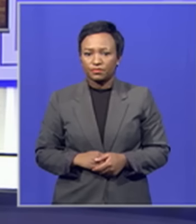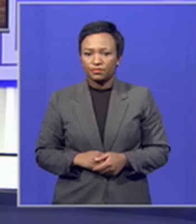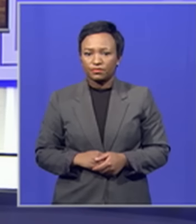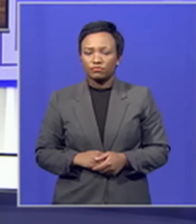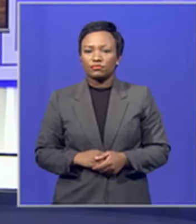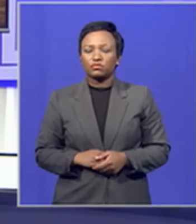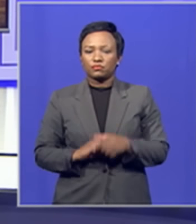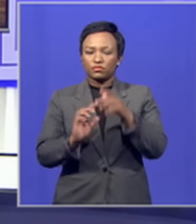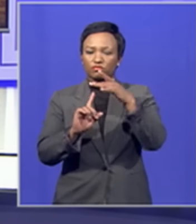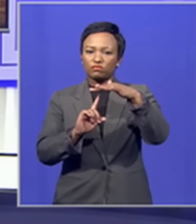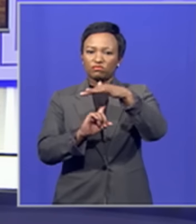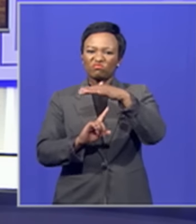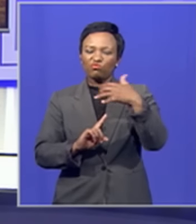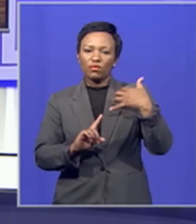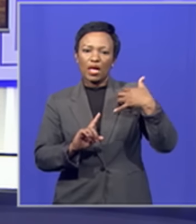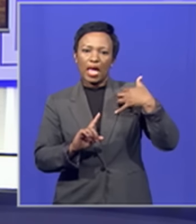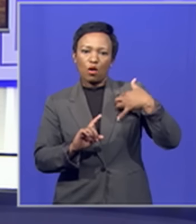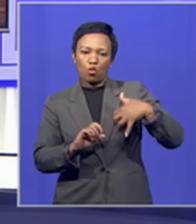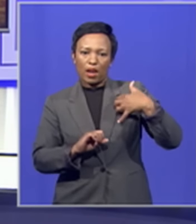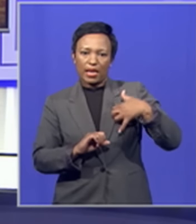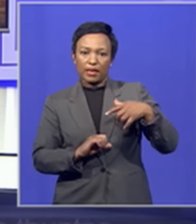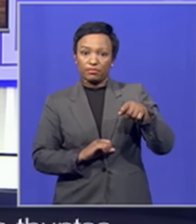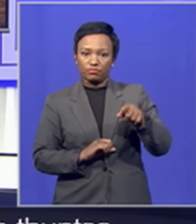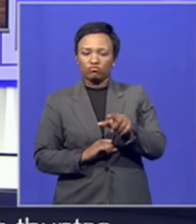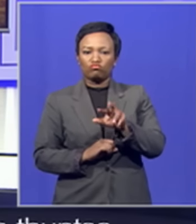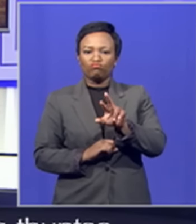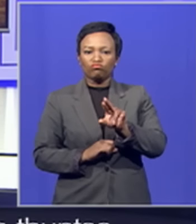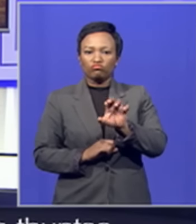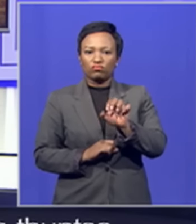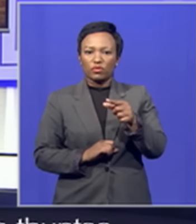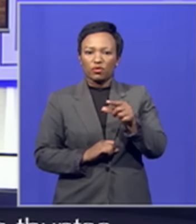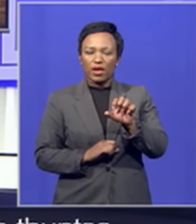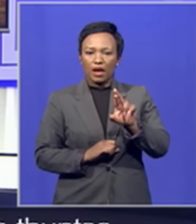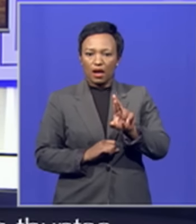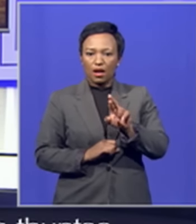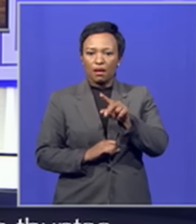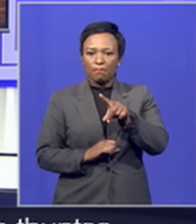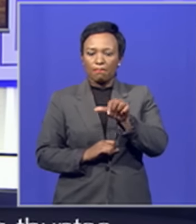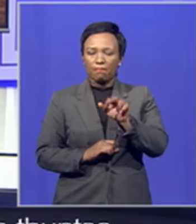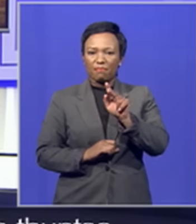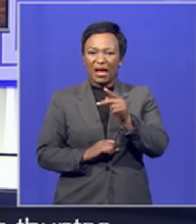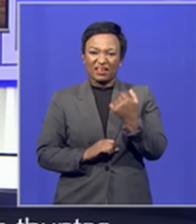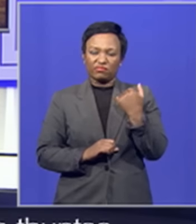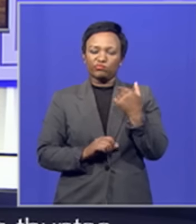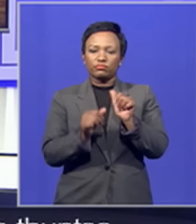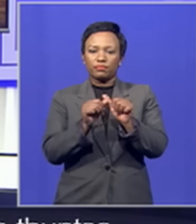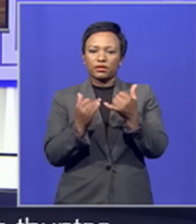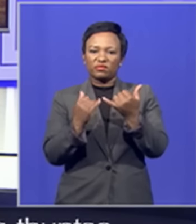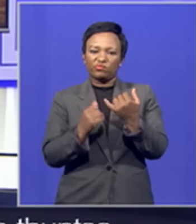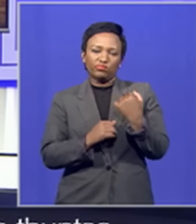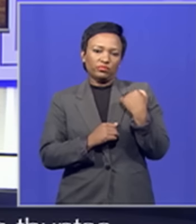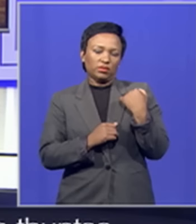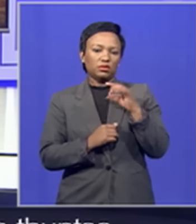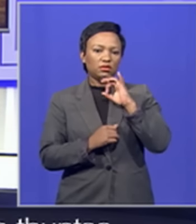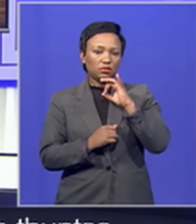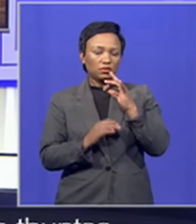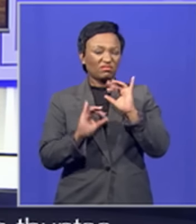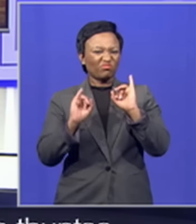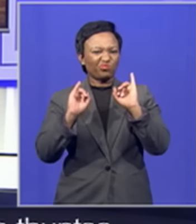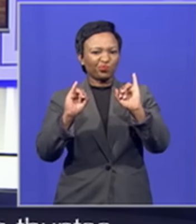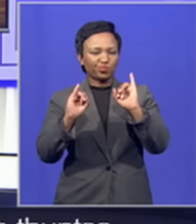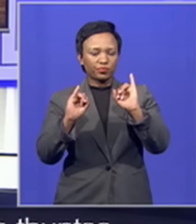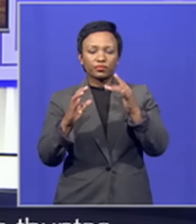Maemo a ritibetse kwa Reiger Park kwa Ekurhuleni go latela thuntsho e fetileng ka matsholo a batho ka la matlhatso. Maemo a